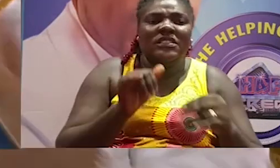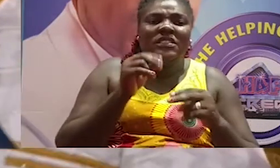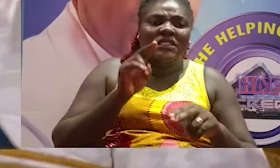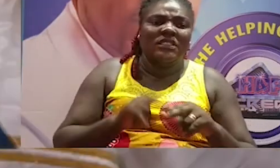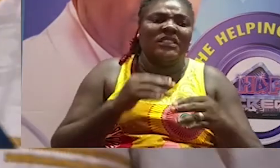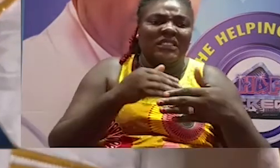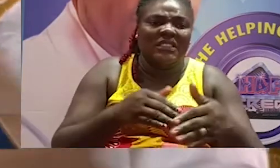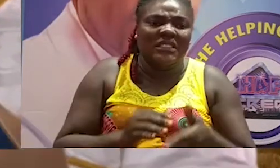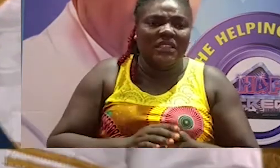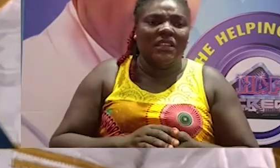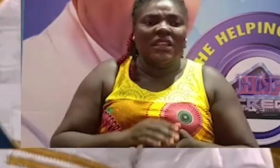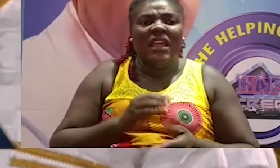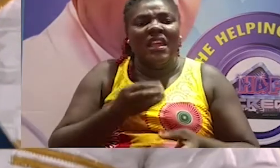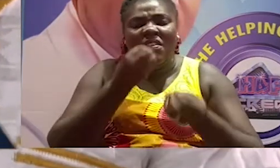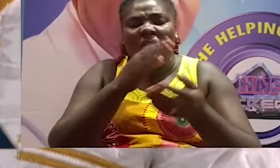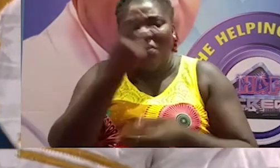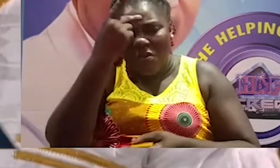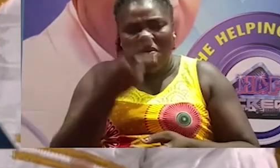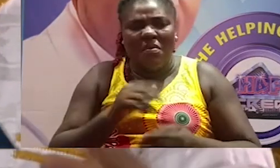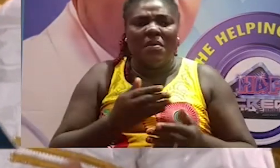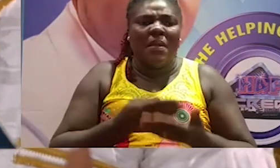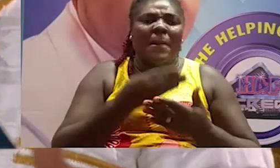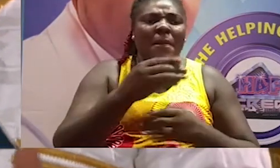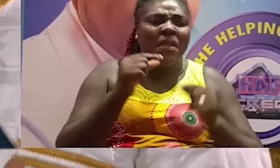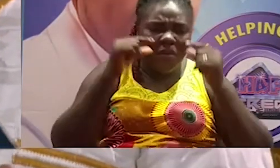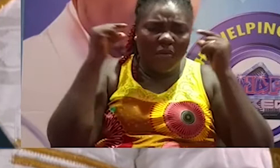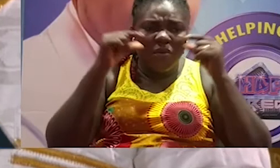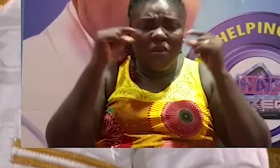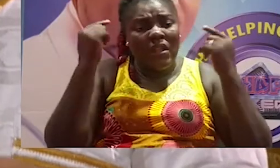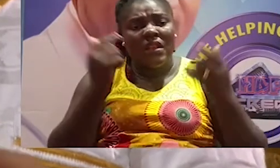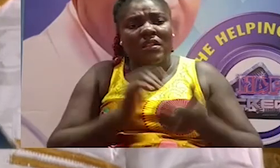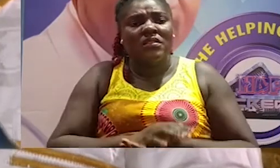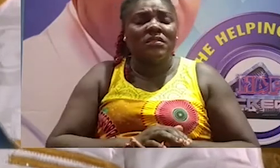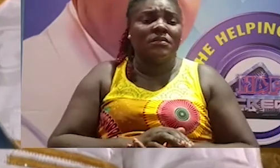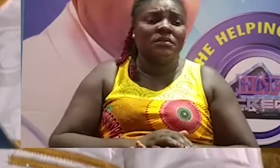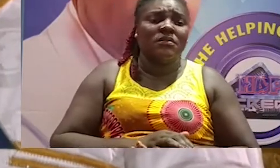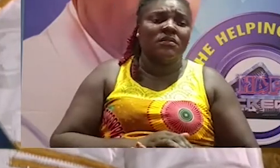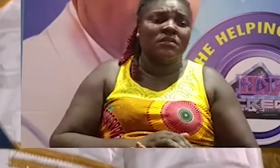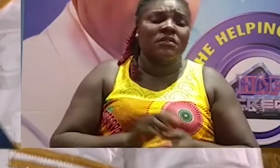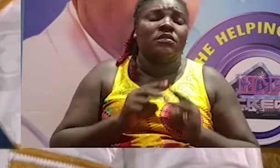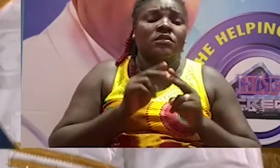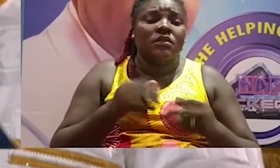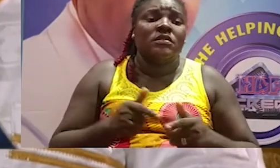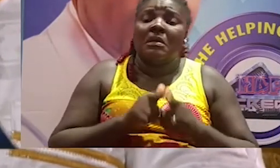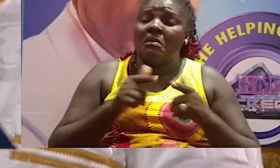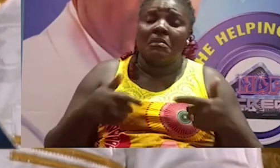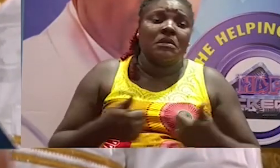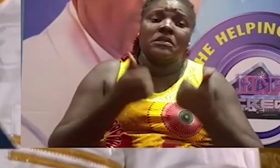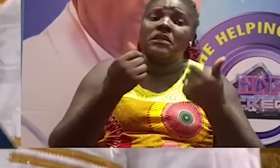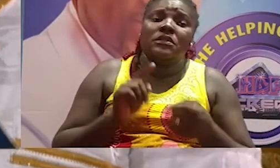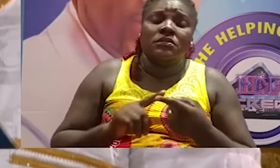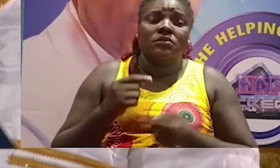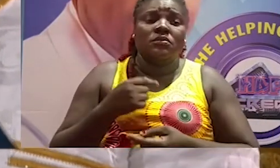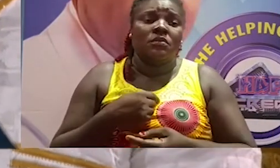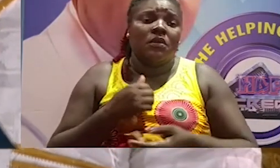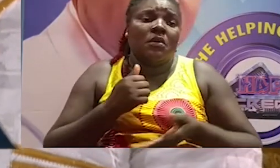buy you a glass. Things like that. So it was a big challenge to me. But with the